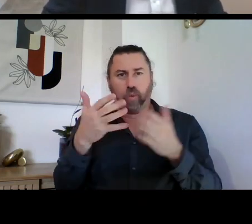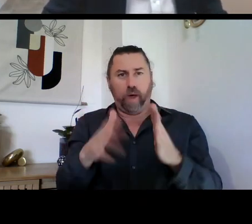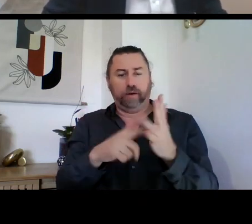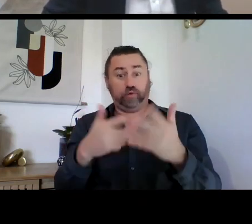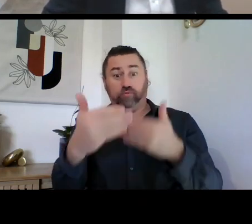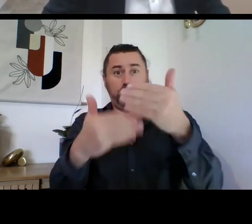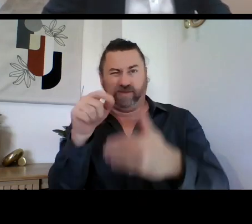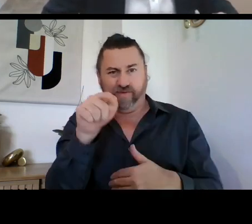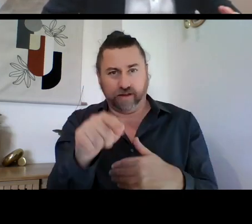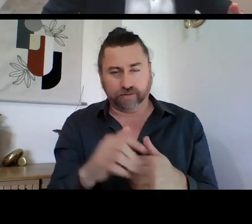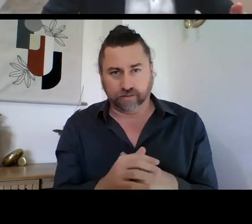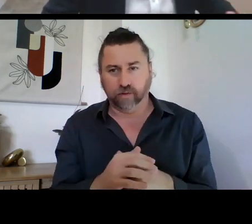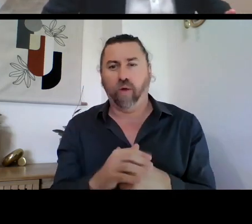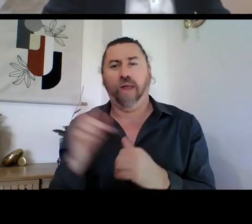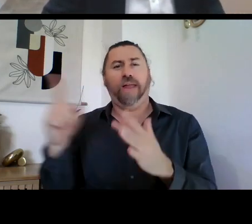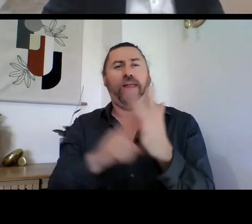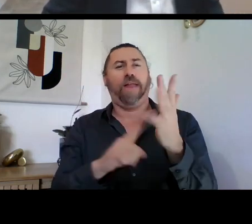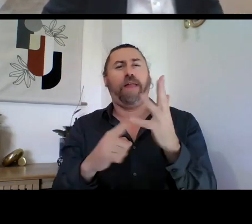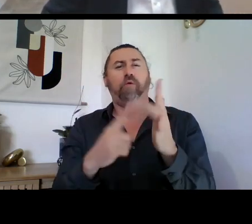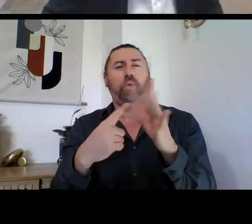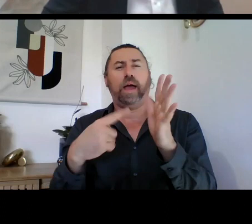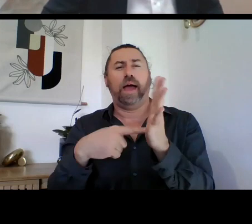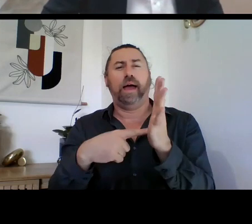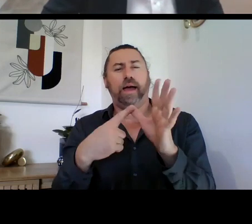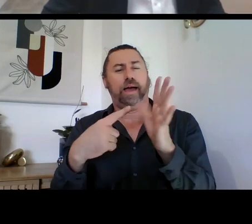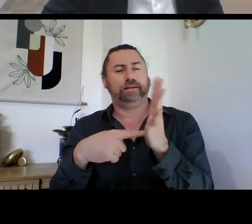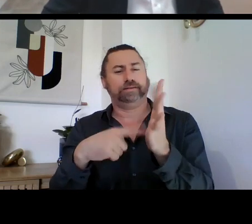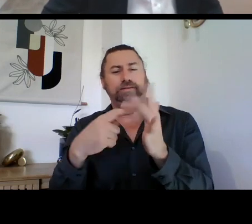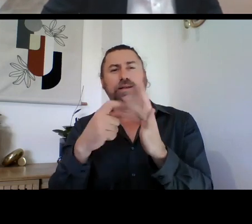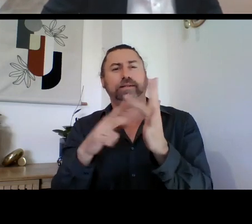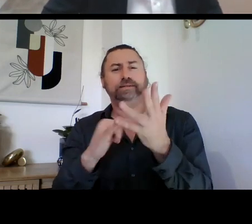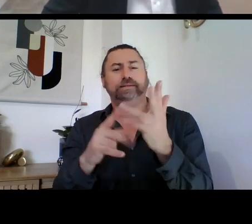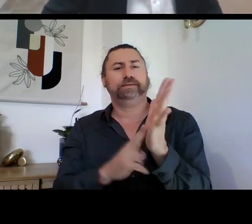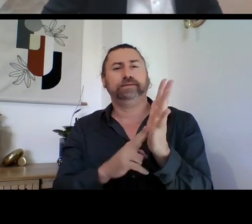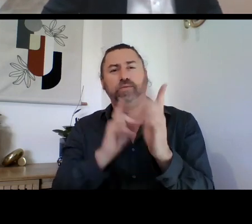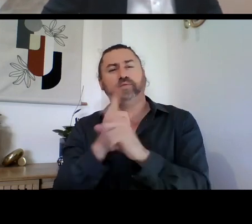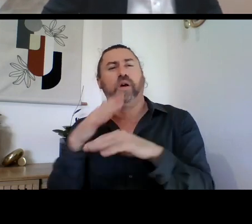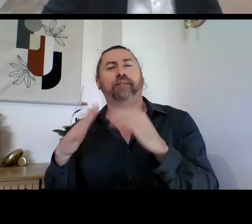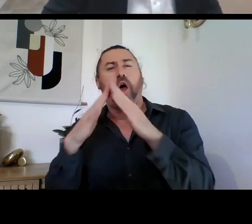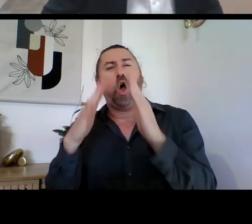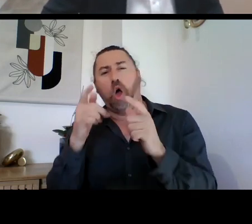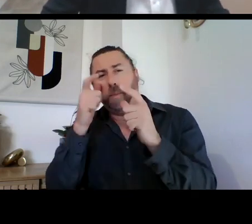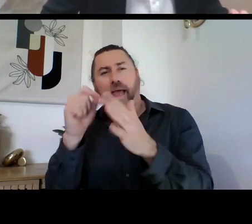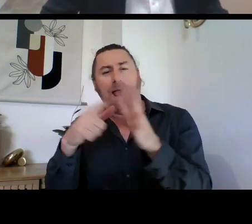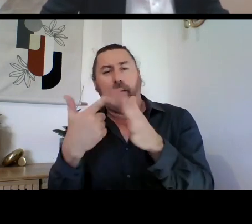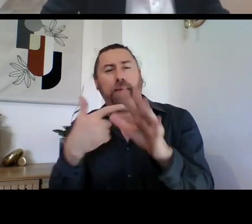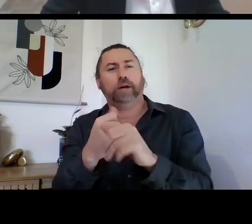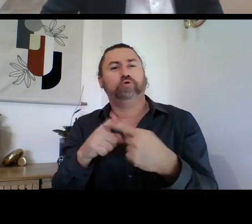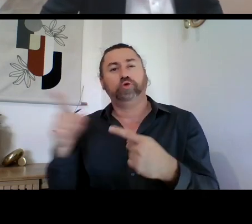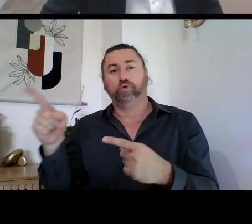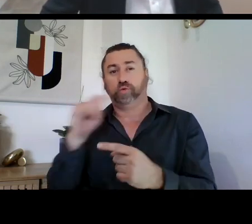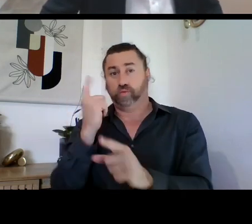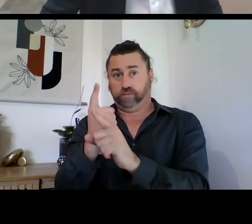within the department, my colleague Julia Atkinson, who will be giving an update in this webinar on home care packages, is going to be leading that